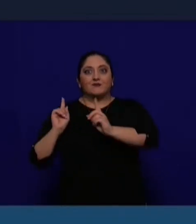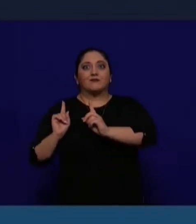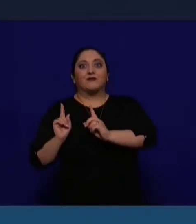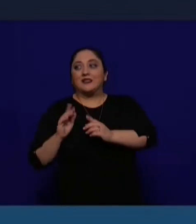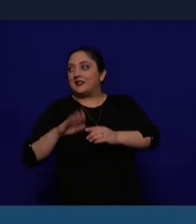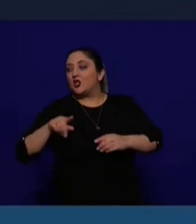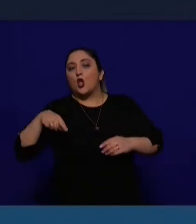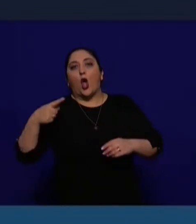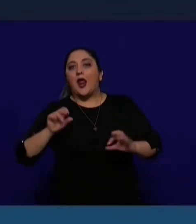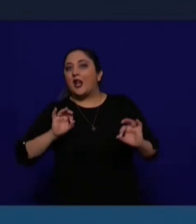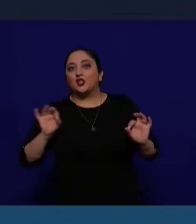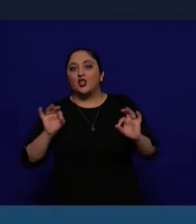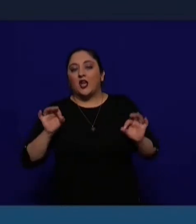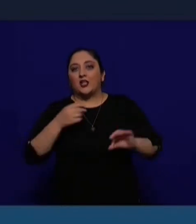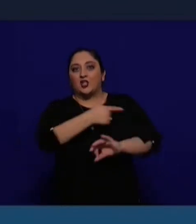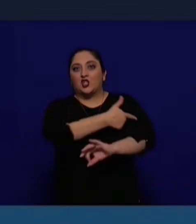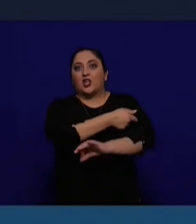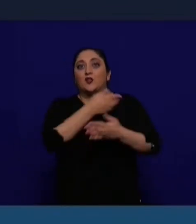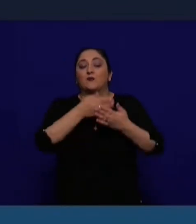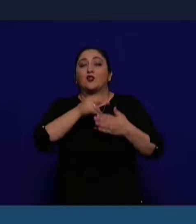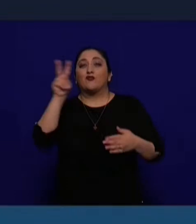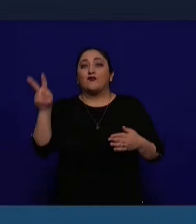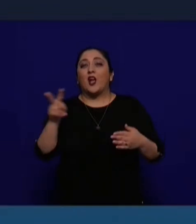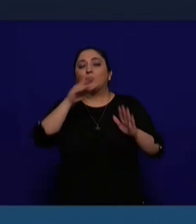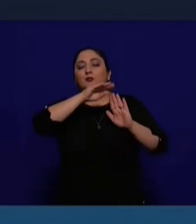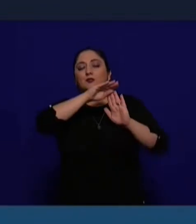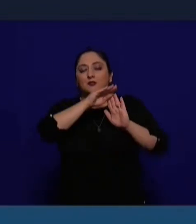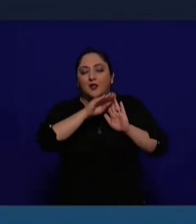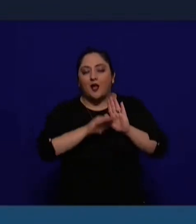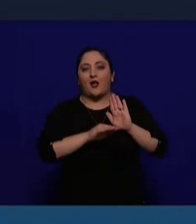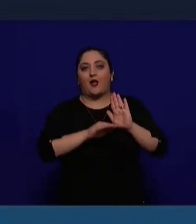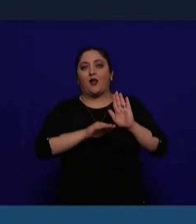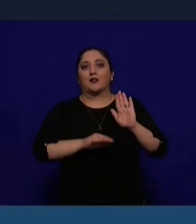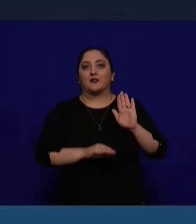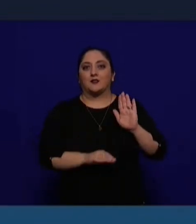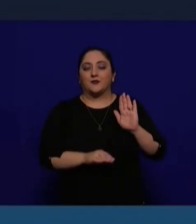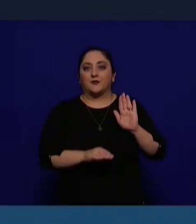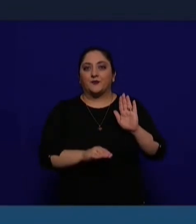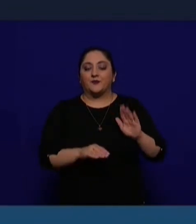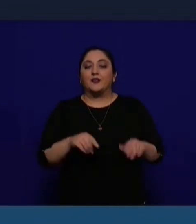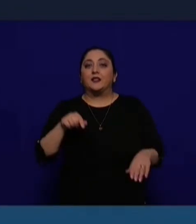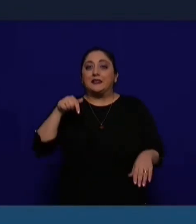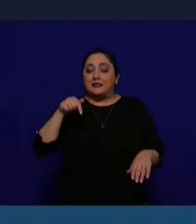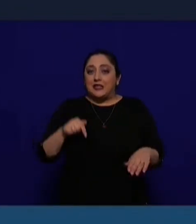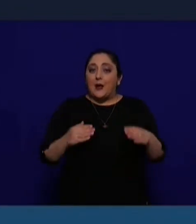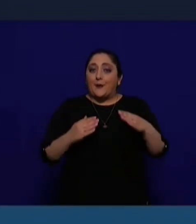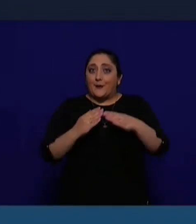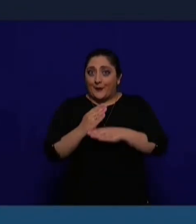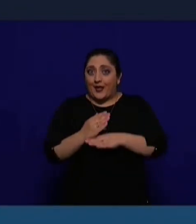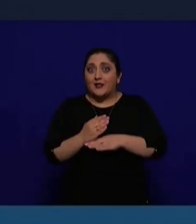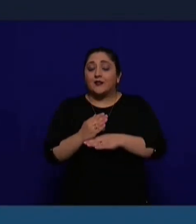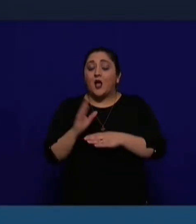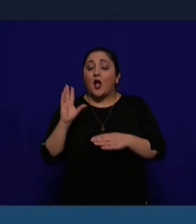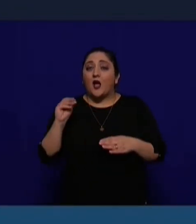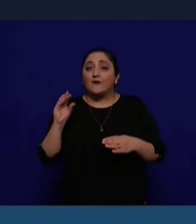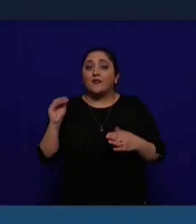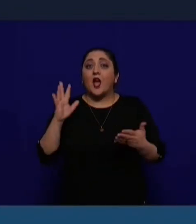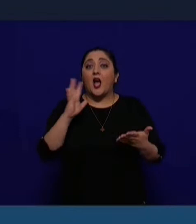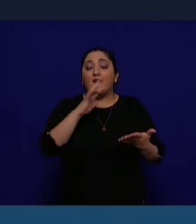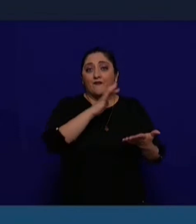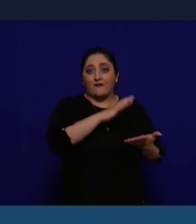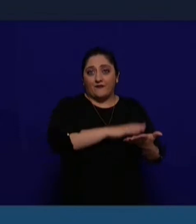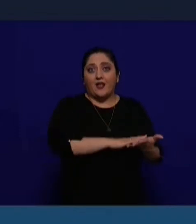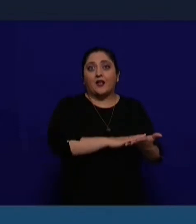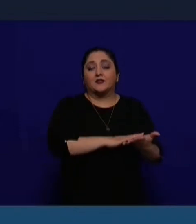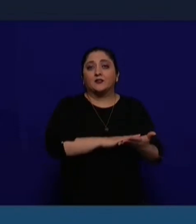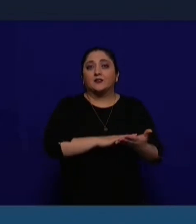inti dejjem tkun qed tnaqqas iċ-ċirkulazzjoni ta' dan il-virus. Il-herd immunity kif qed tajjeb inti tiġi affettwata ħafna fuq kemm